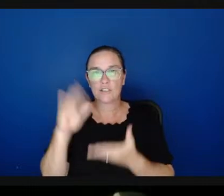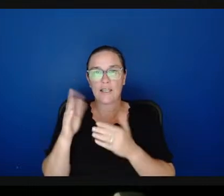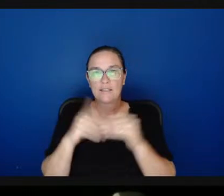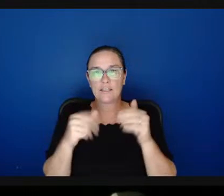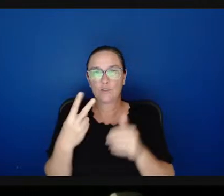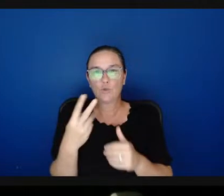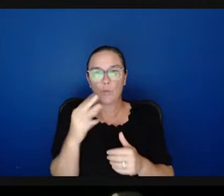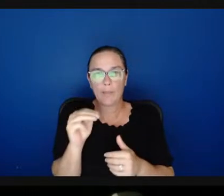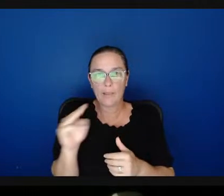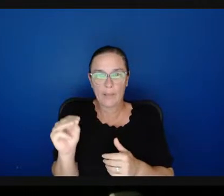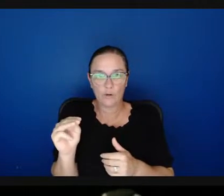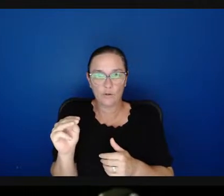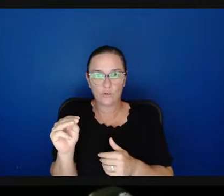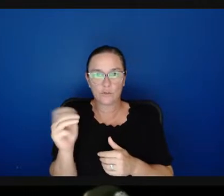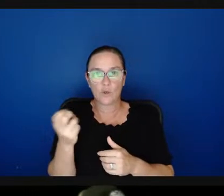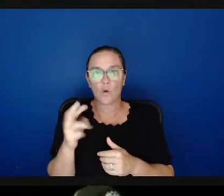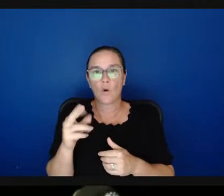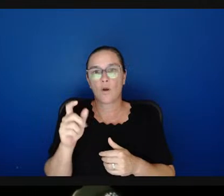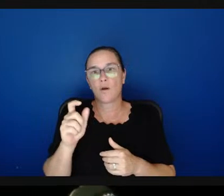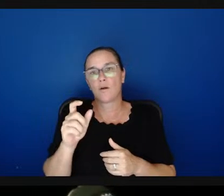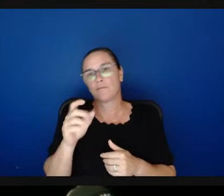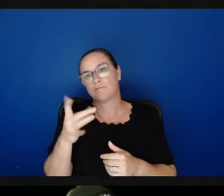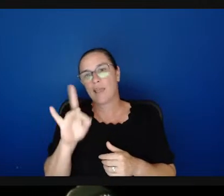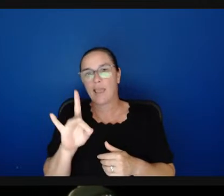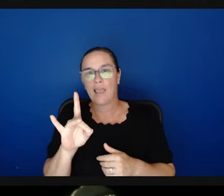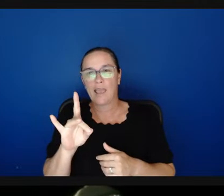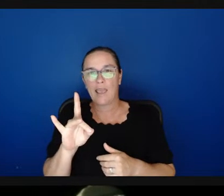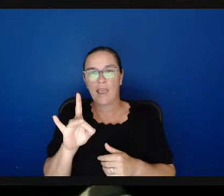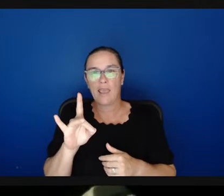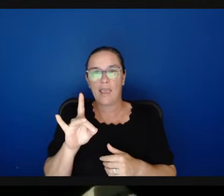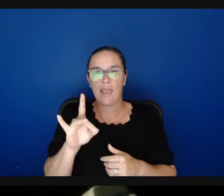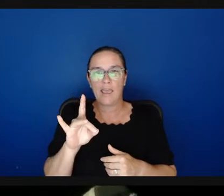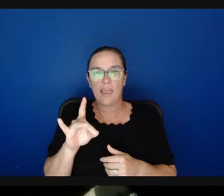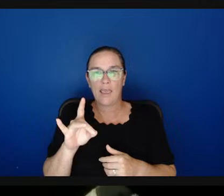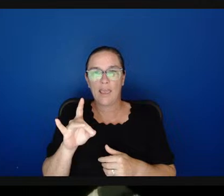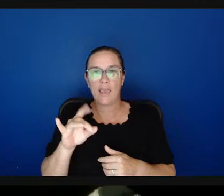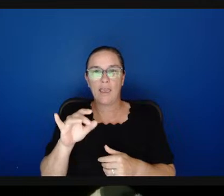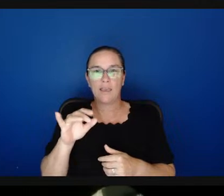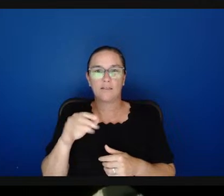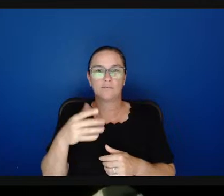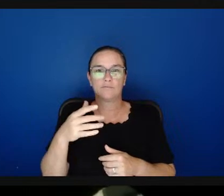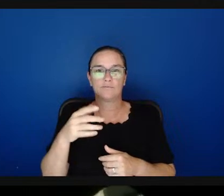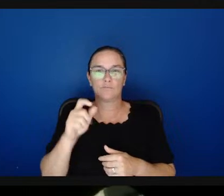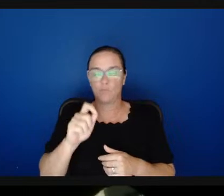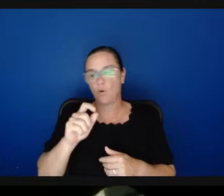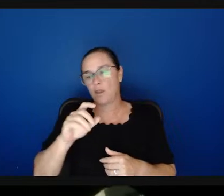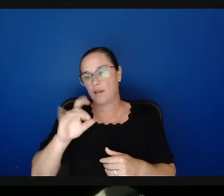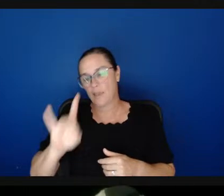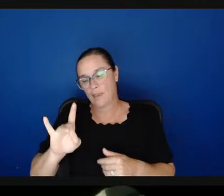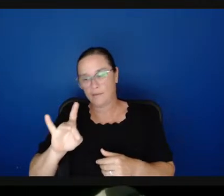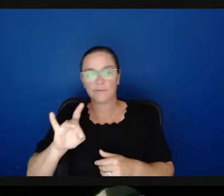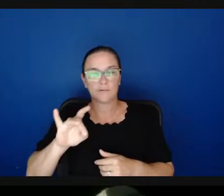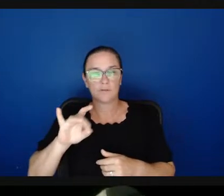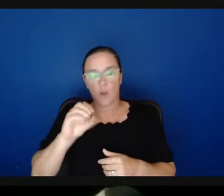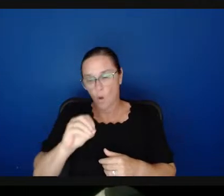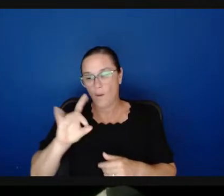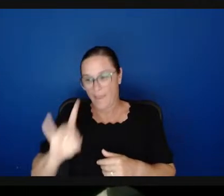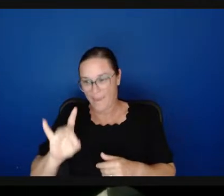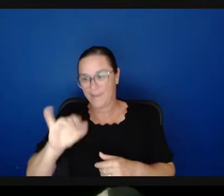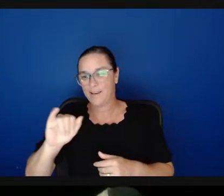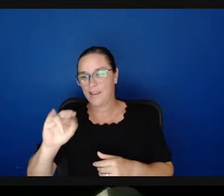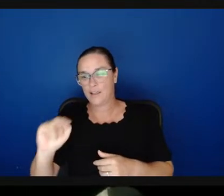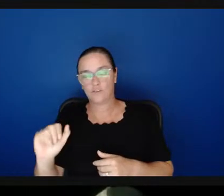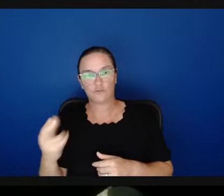millimeters, or 0.0, call it 8 inches in diameter. And so while Pele's hair is usually thicker and longer, here's what they